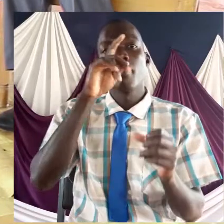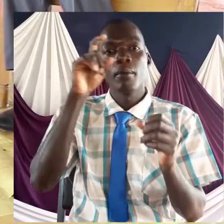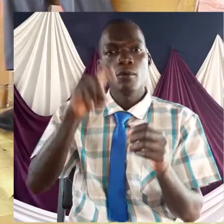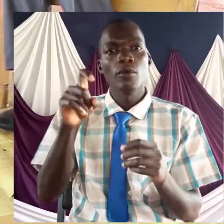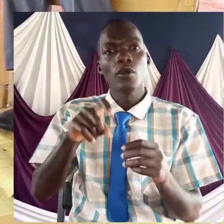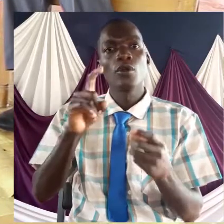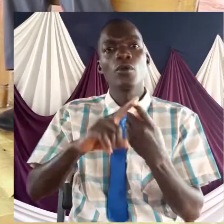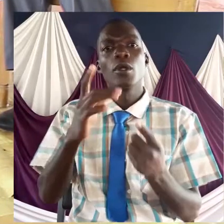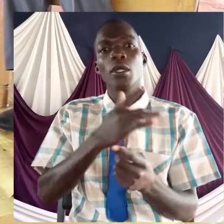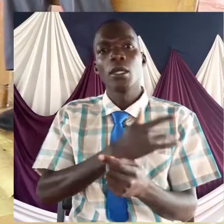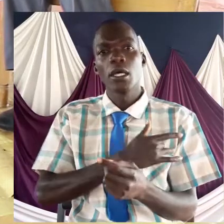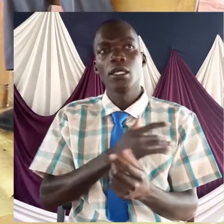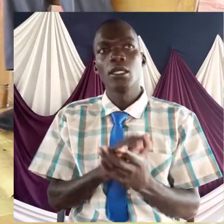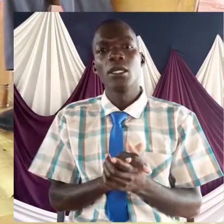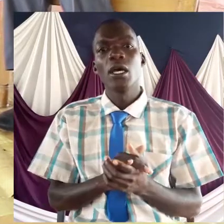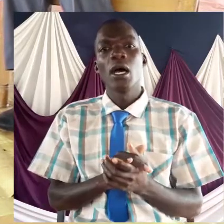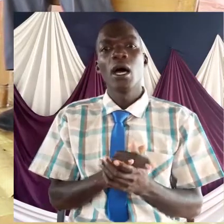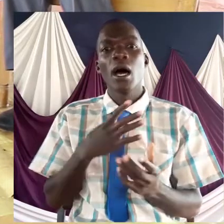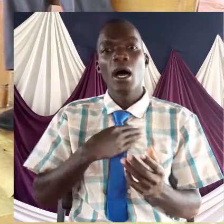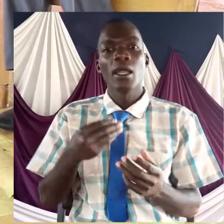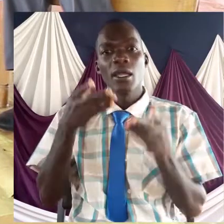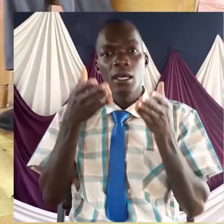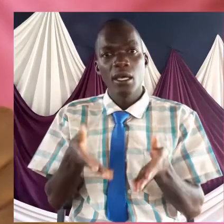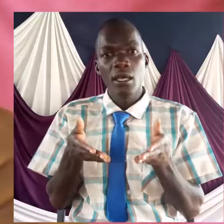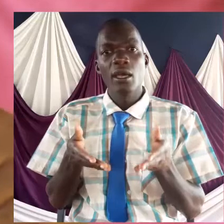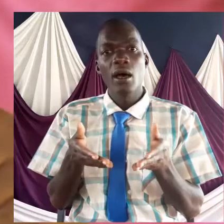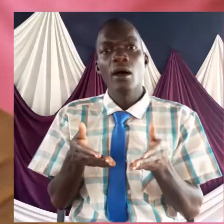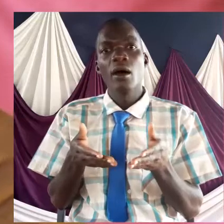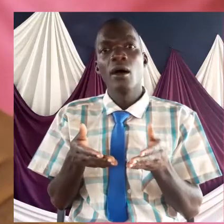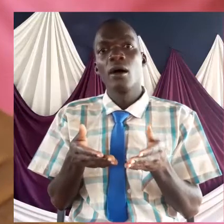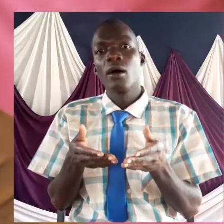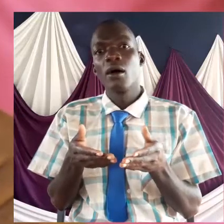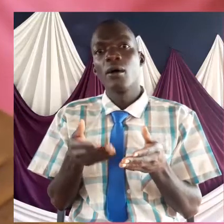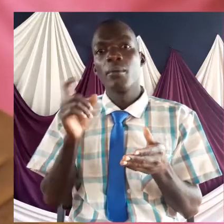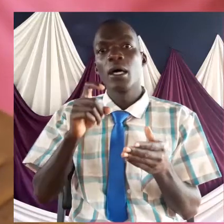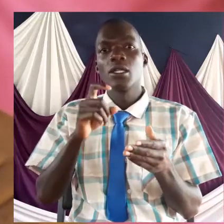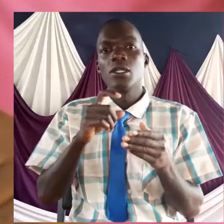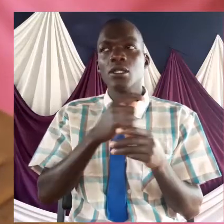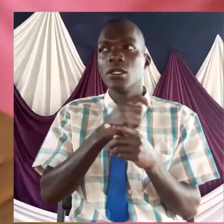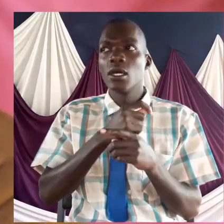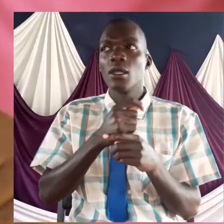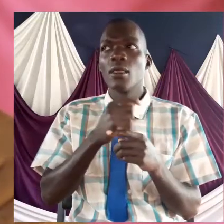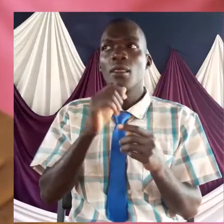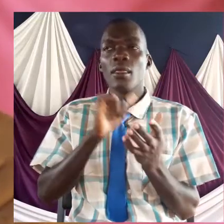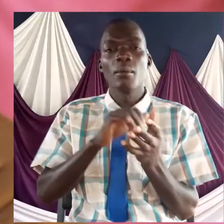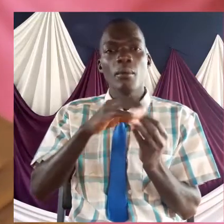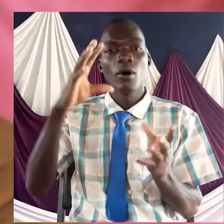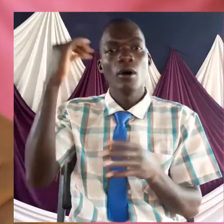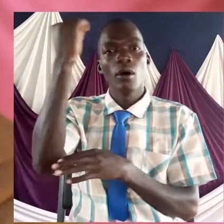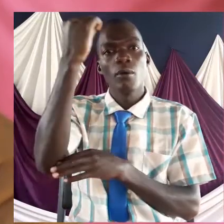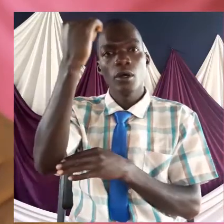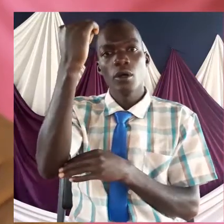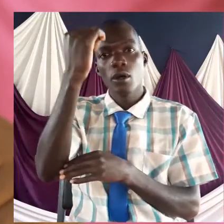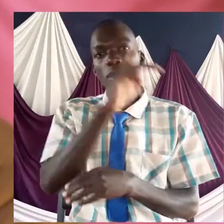the statue. Yes. And the emphasis here is to demonstrate the political